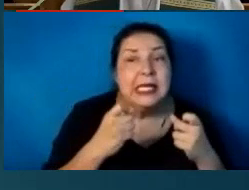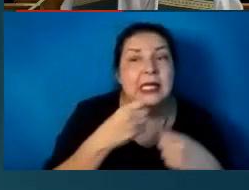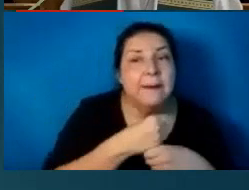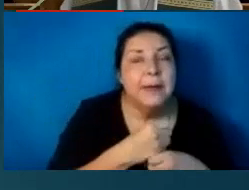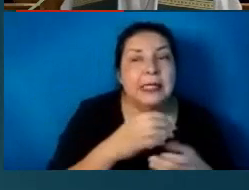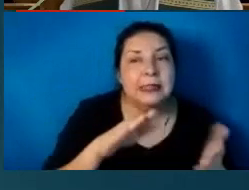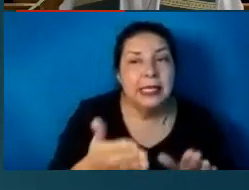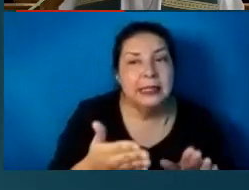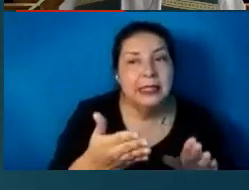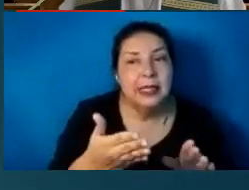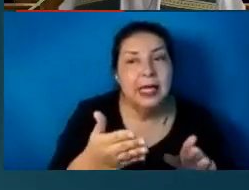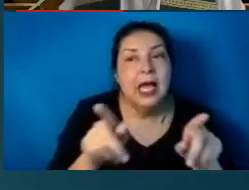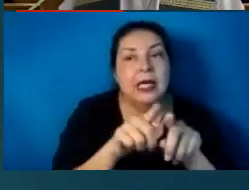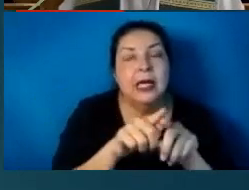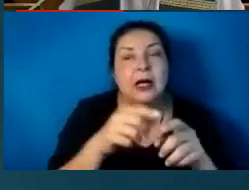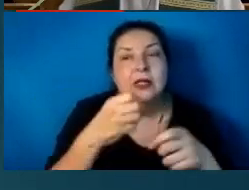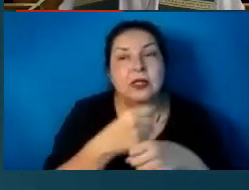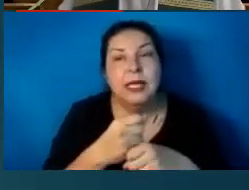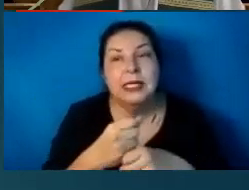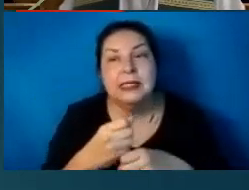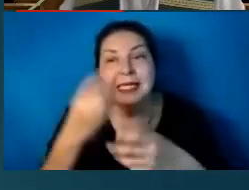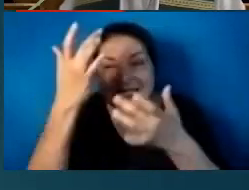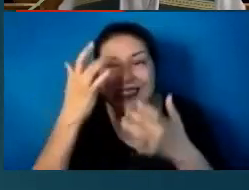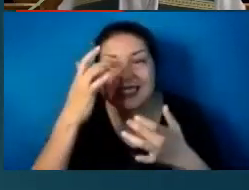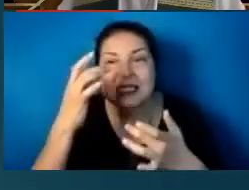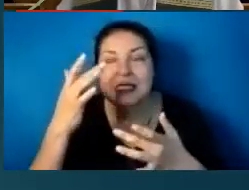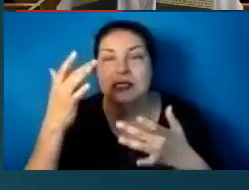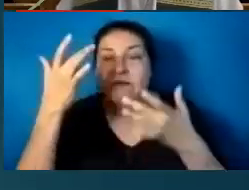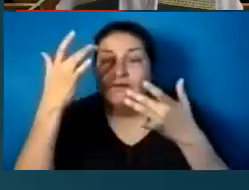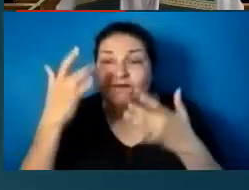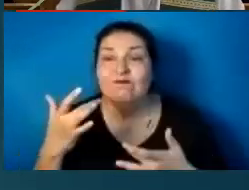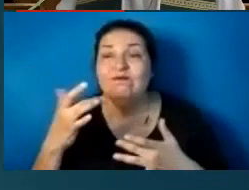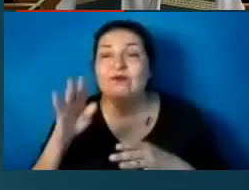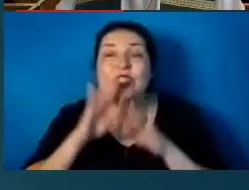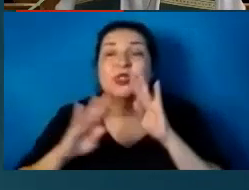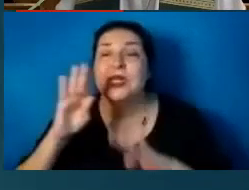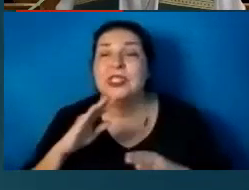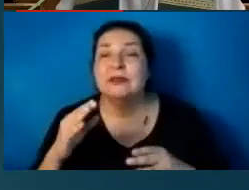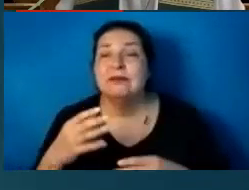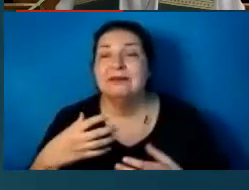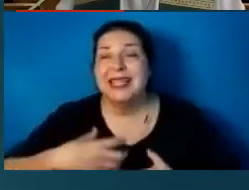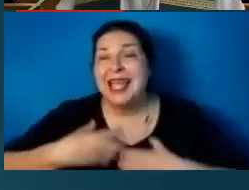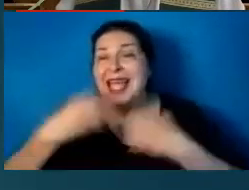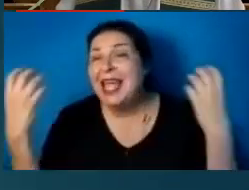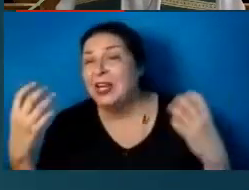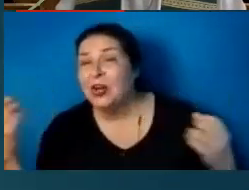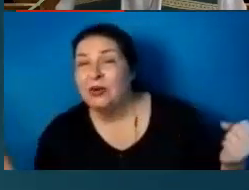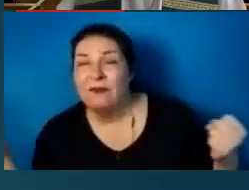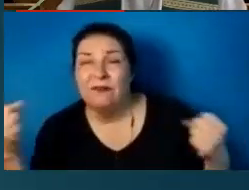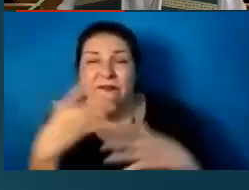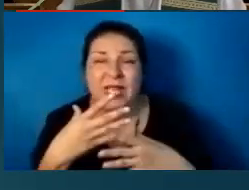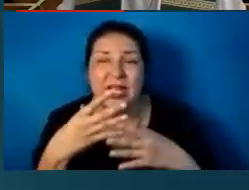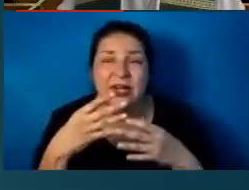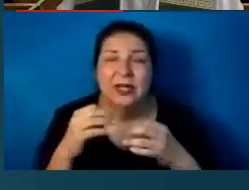causes sickness and sorrow and frustration, anger and fear, impatience and